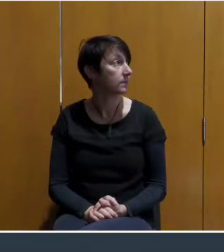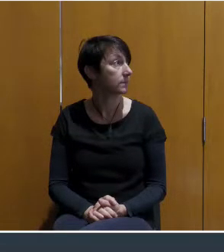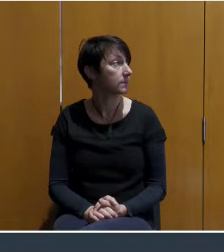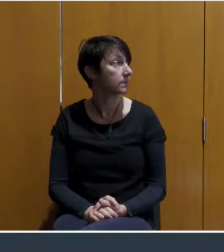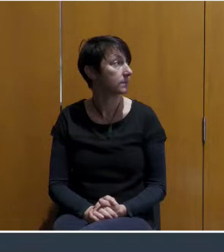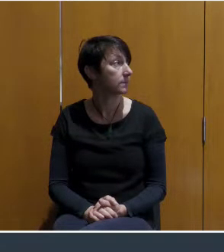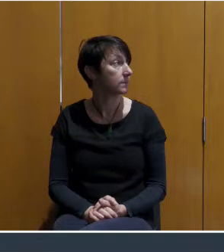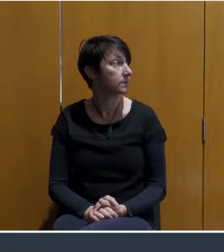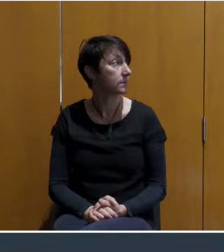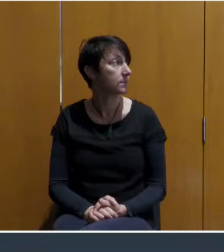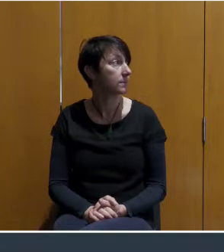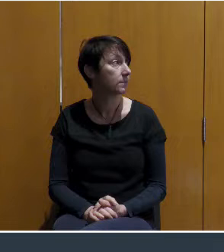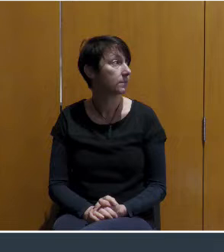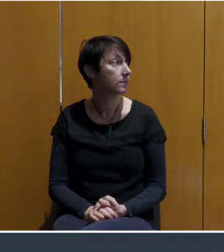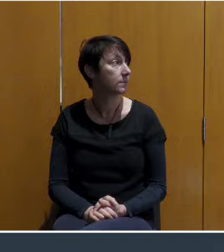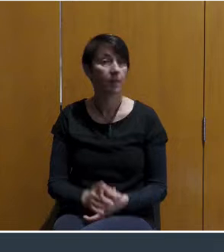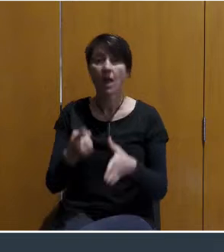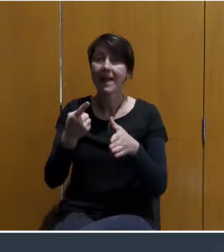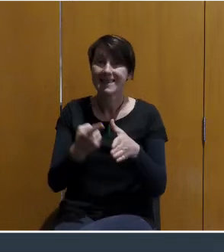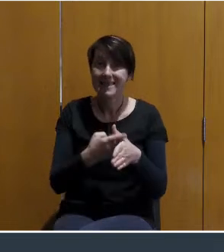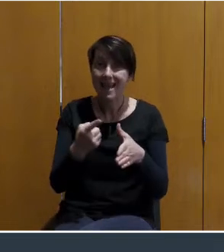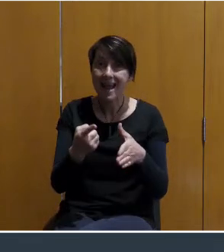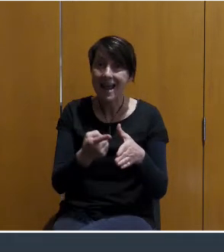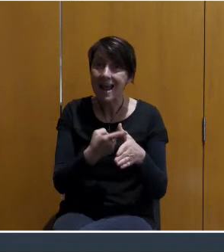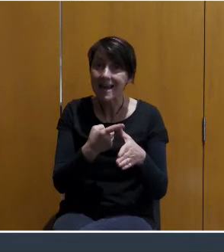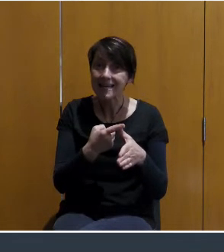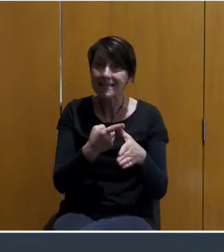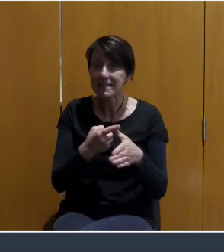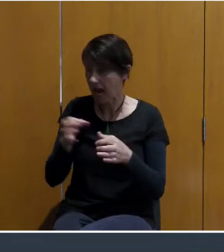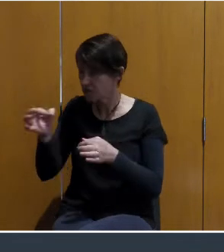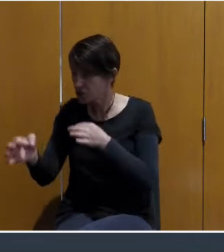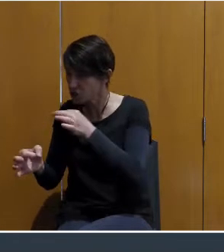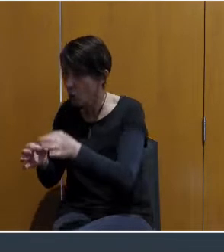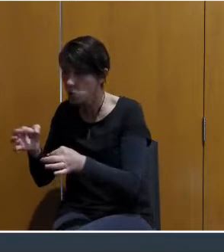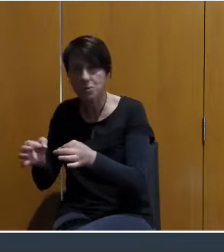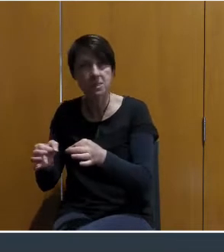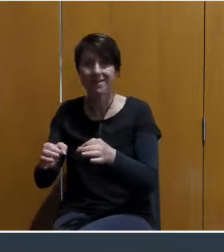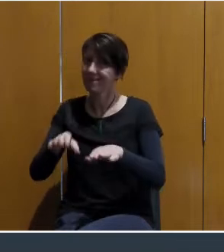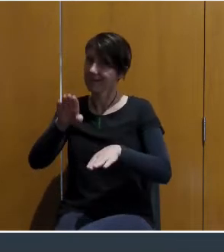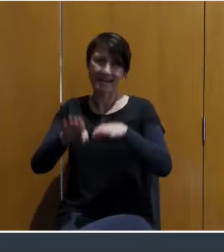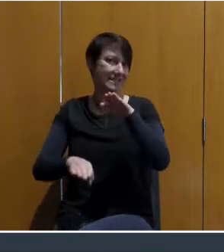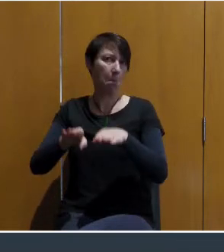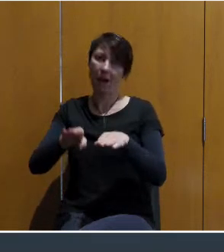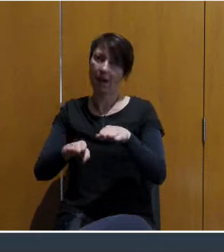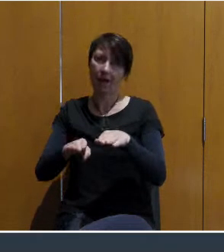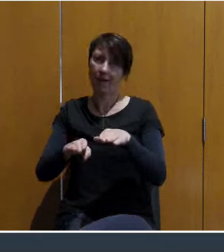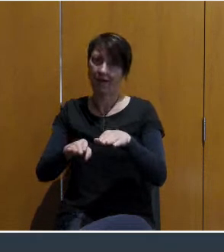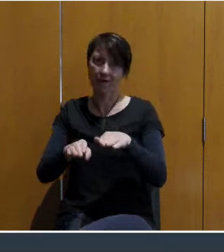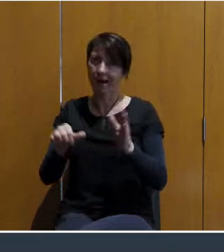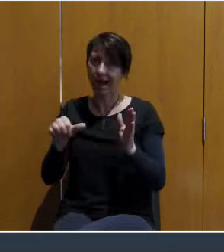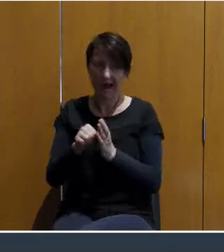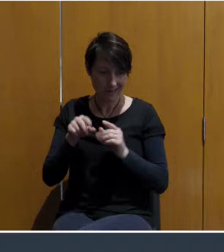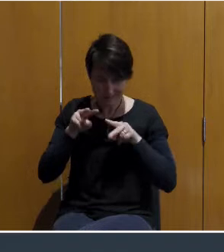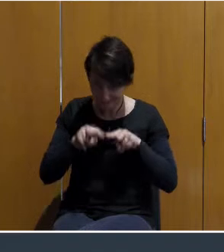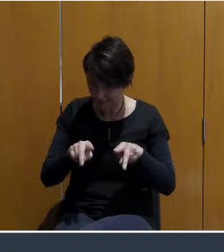that the eggs look very much like stones, very hard to see, and the